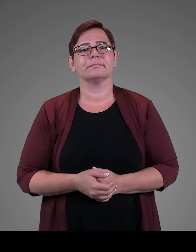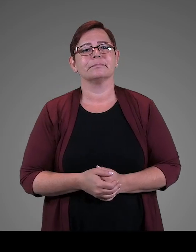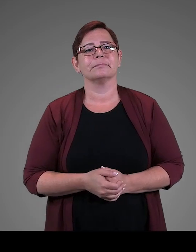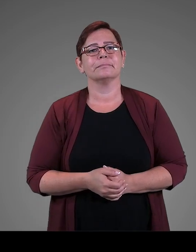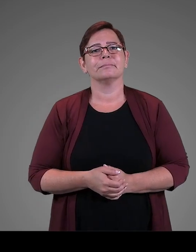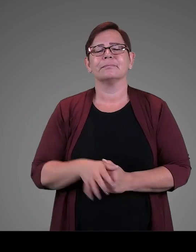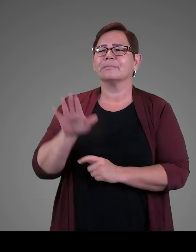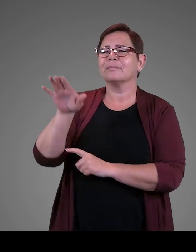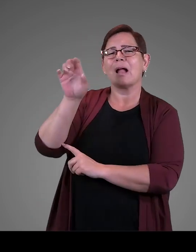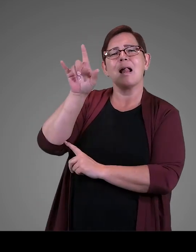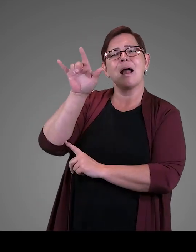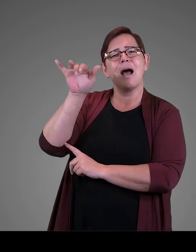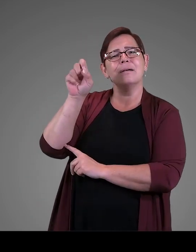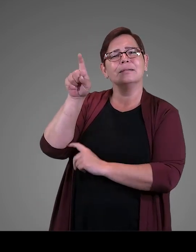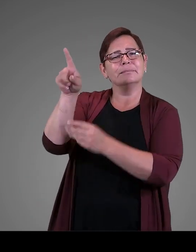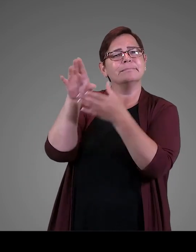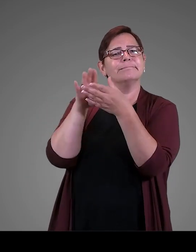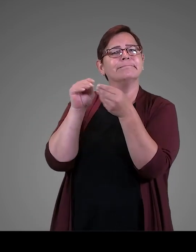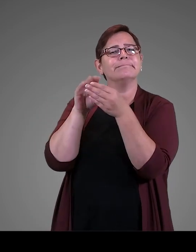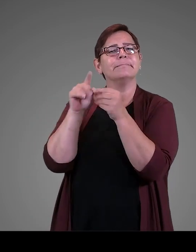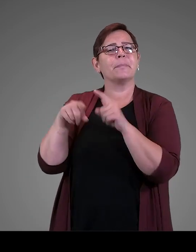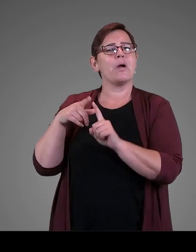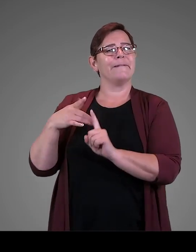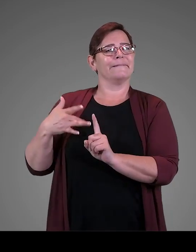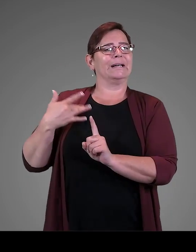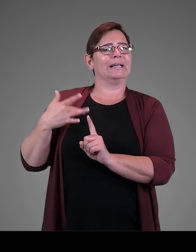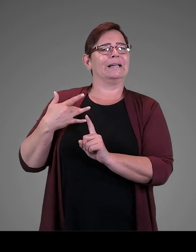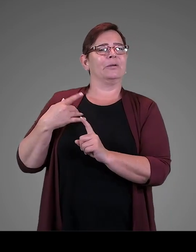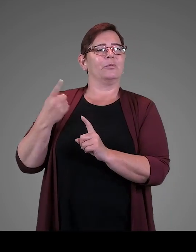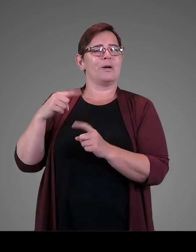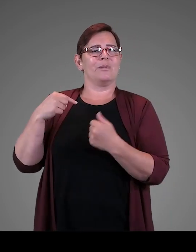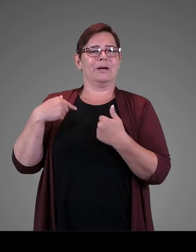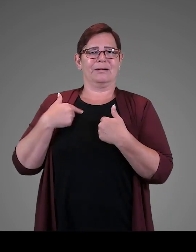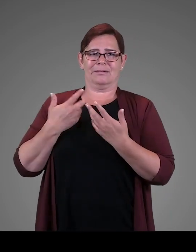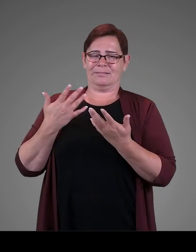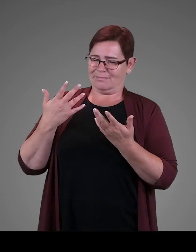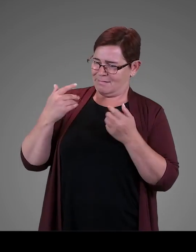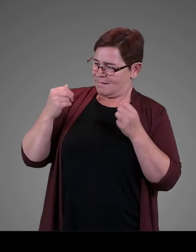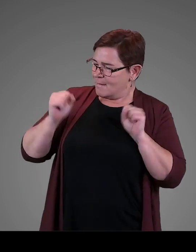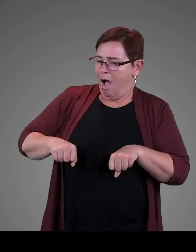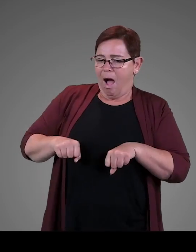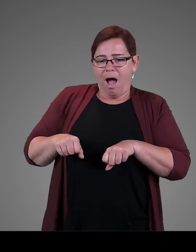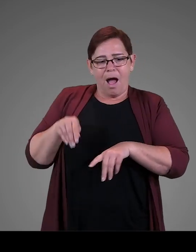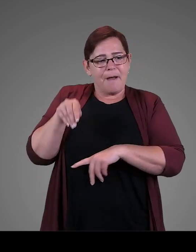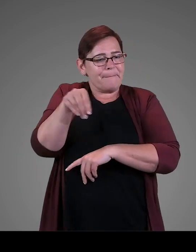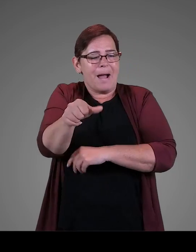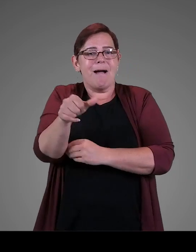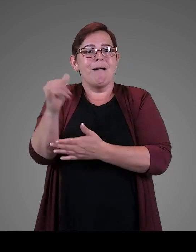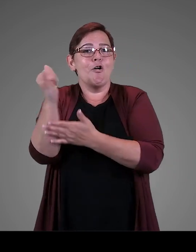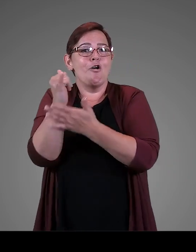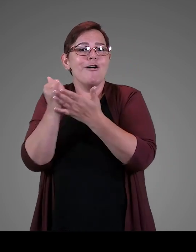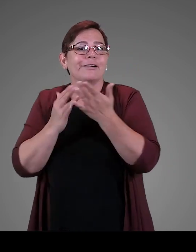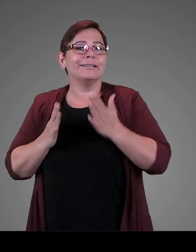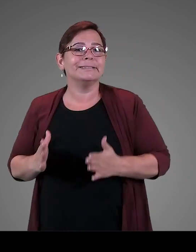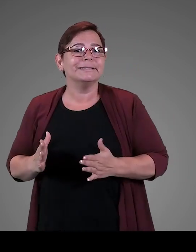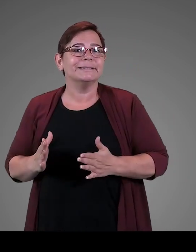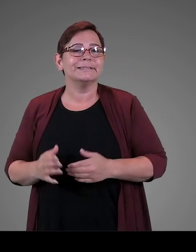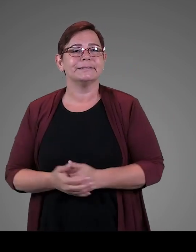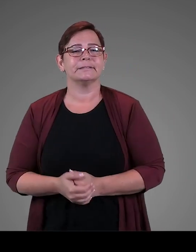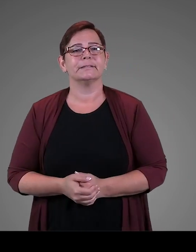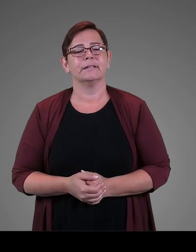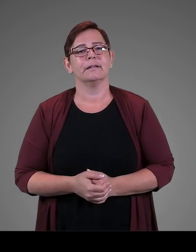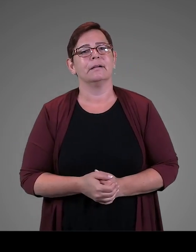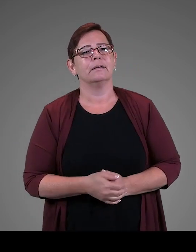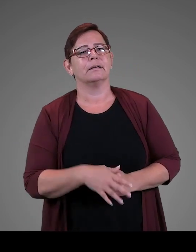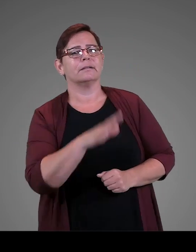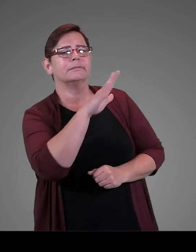d'autres. Puis, je sais pas, Élise, tantôt, tu parlais de le sentiment qu'on a eu qu'on a été capable de payer les artistes. Je